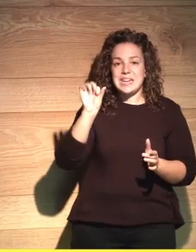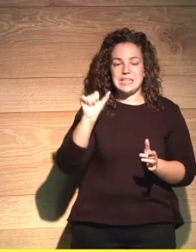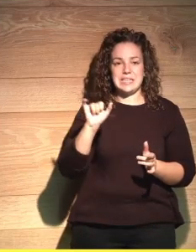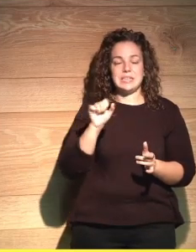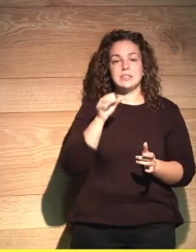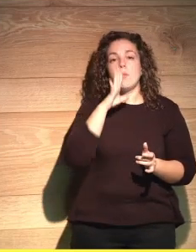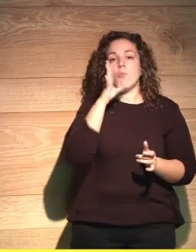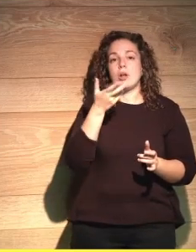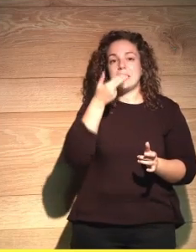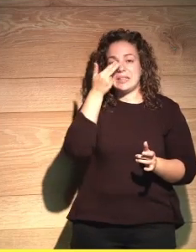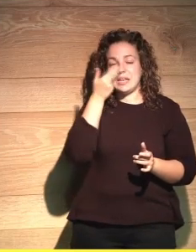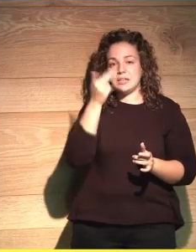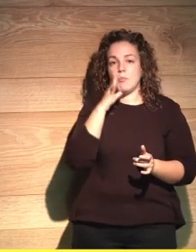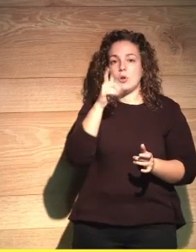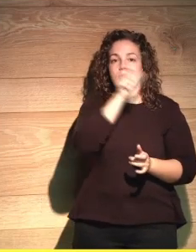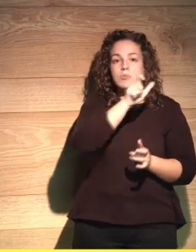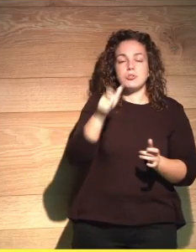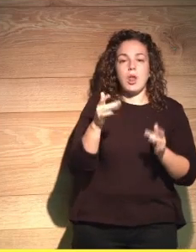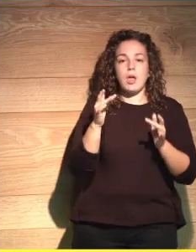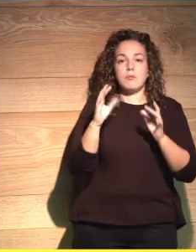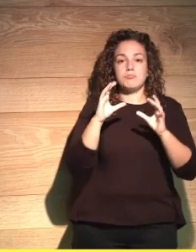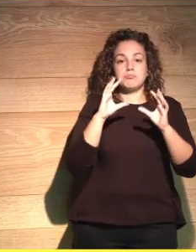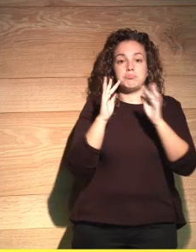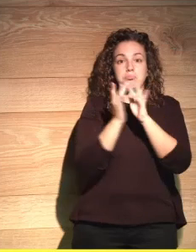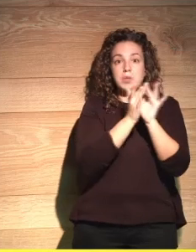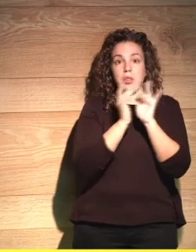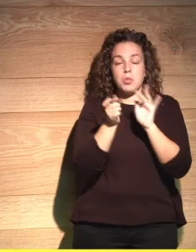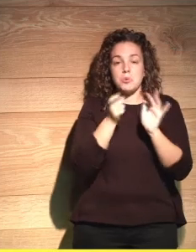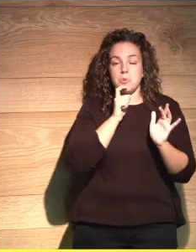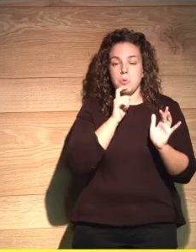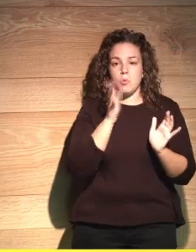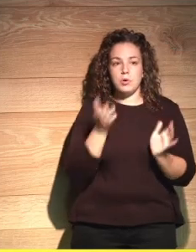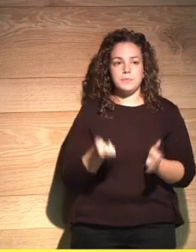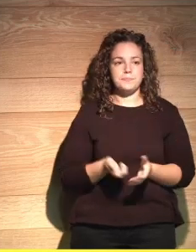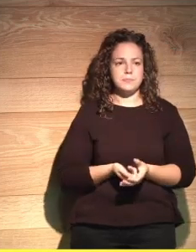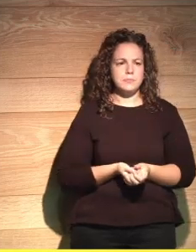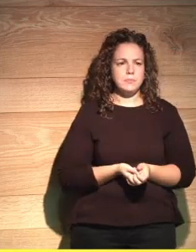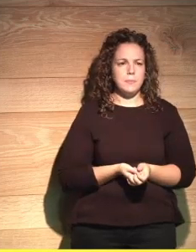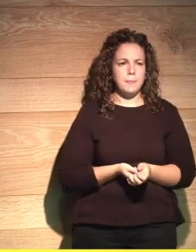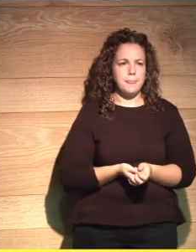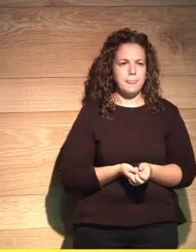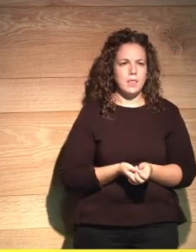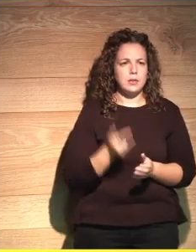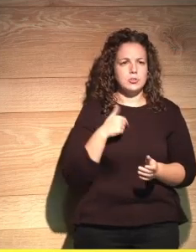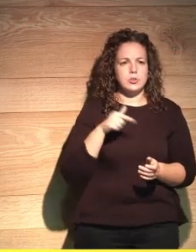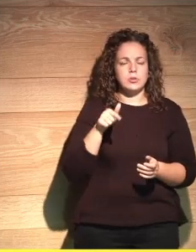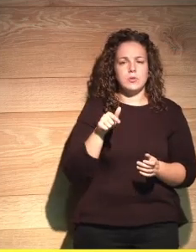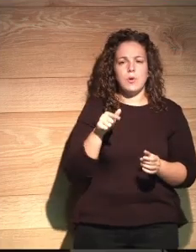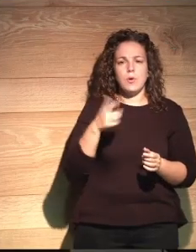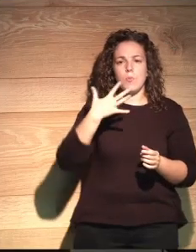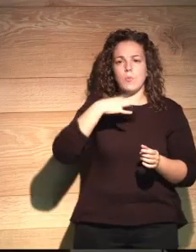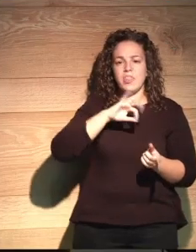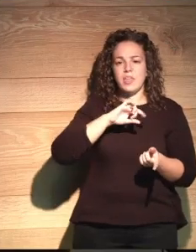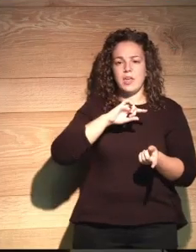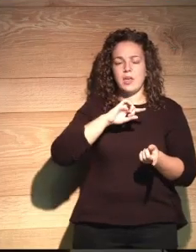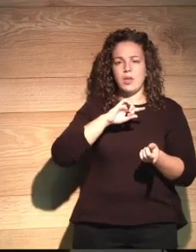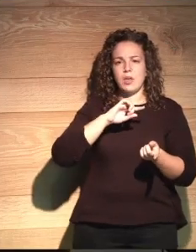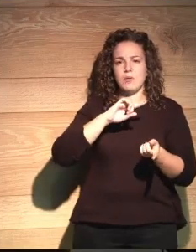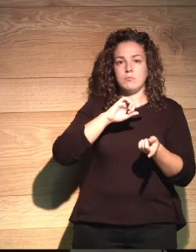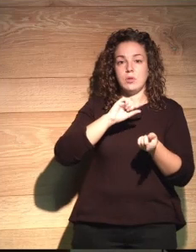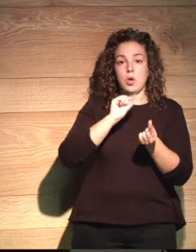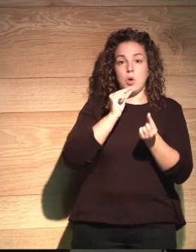same way. Is actually the creativity that can be measured from, say, patents or ideas developed in cities. So